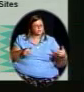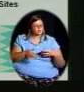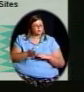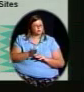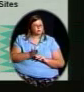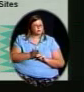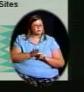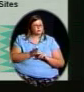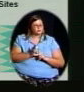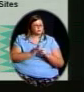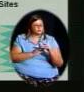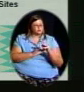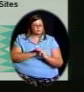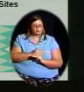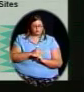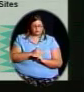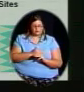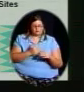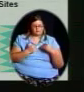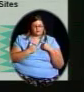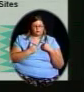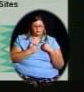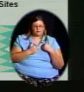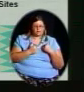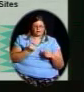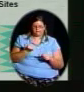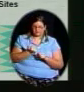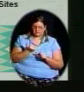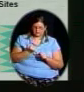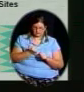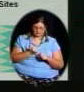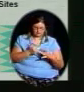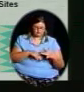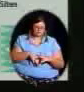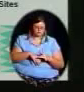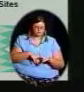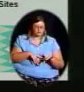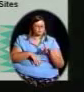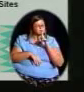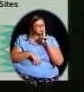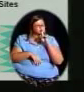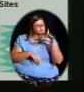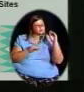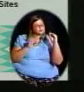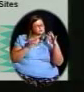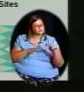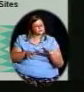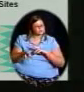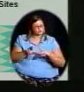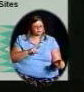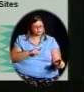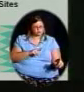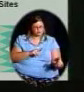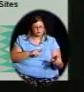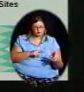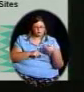the ILAs, the International Language Assistance, in place. Making sure our teachers are ready to expand our math